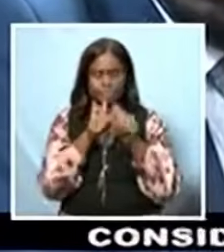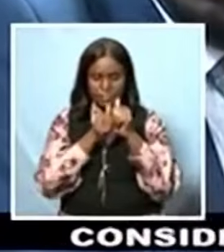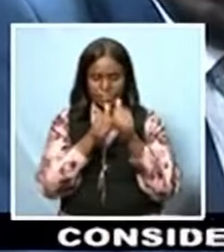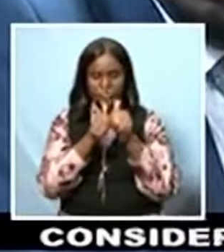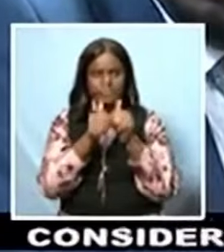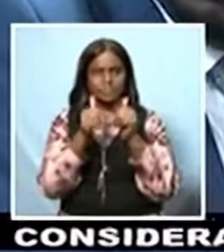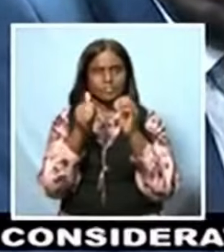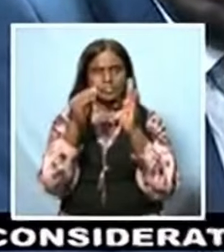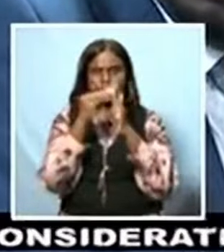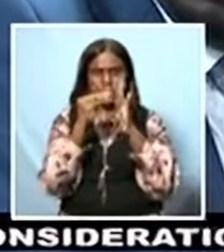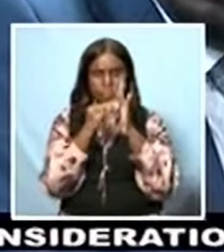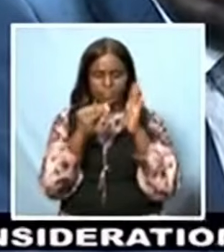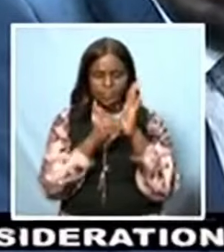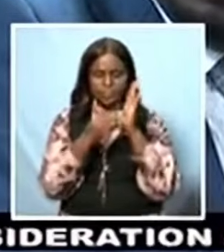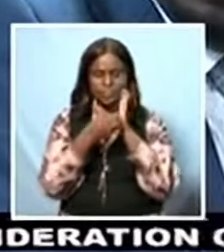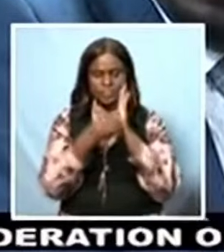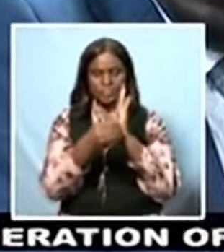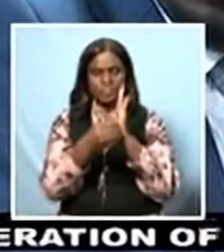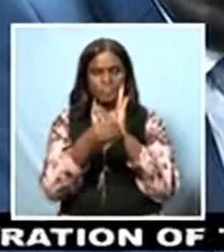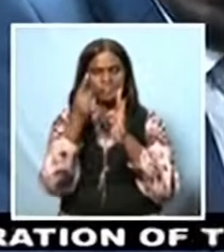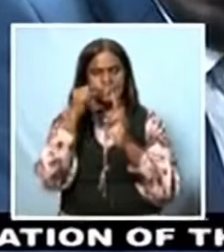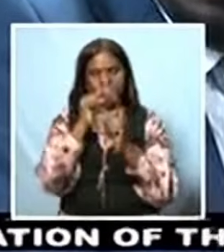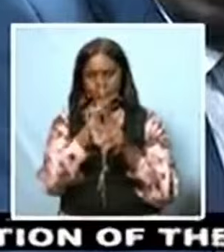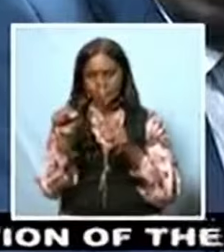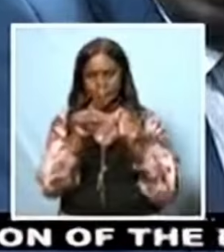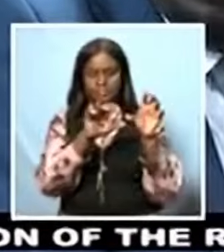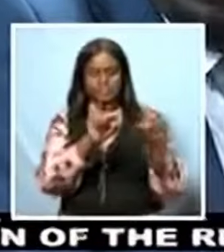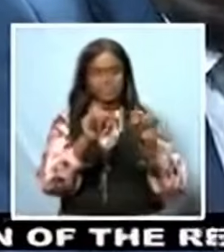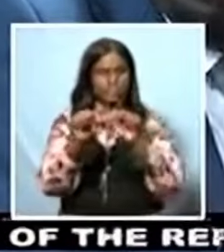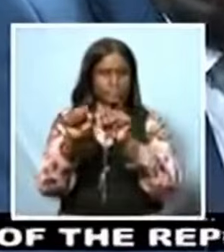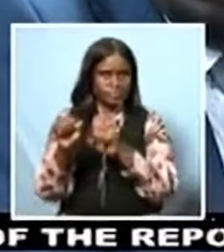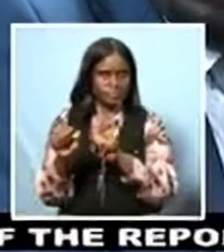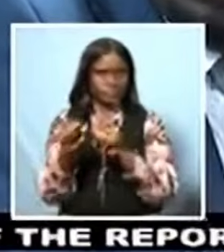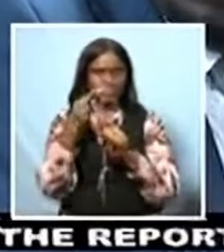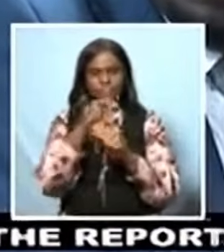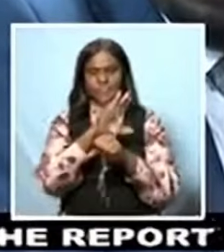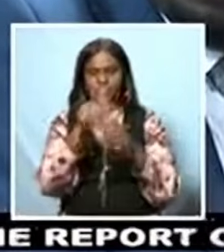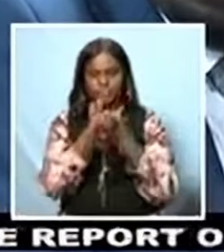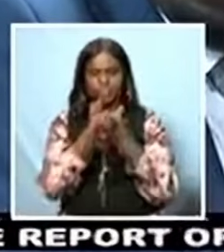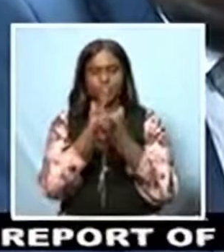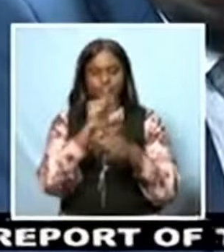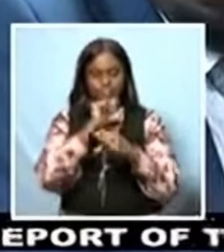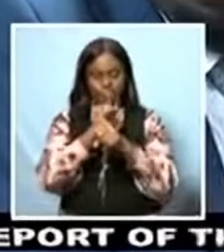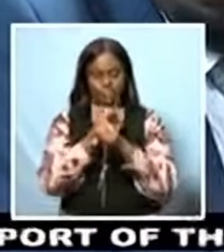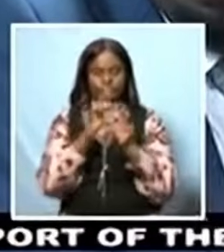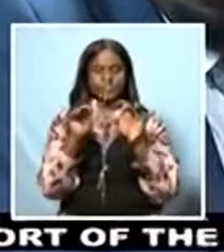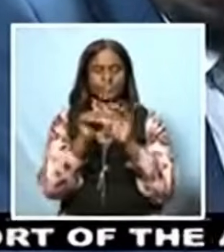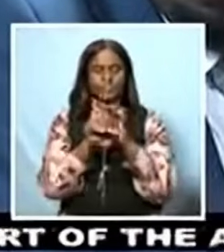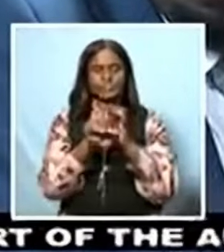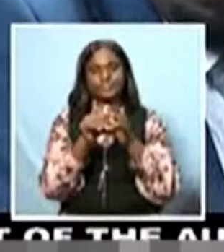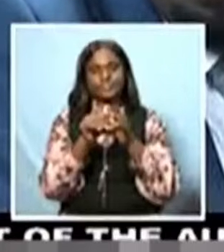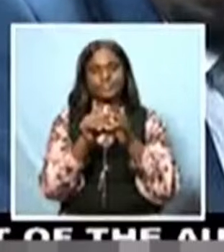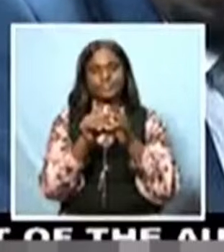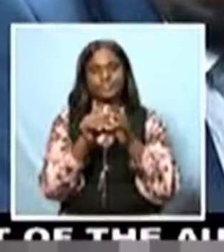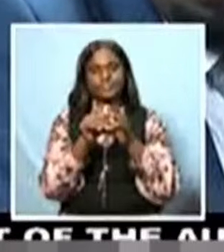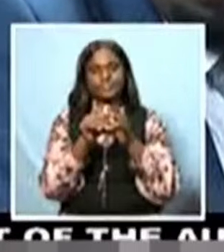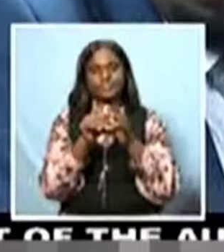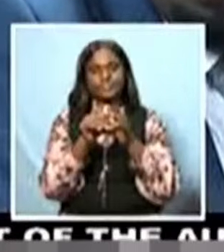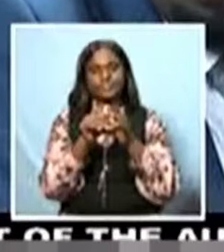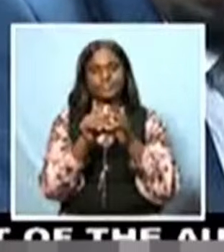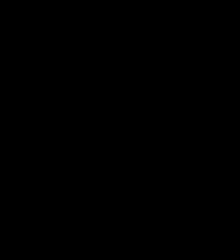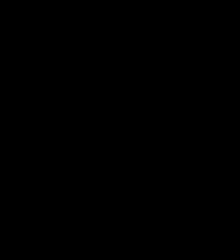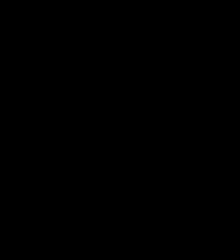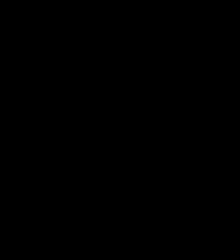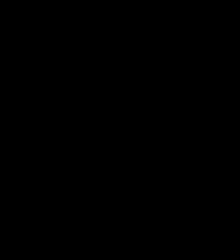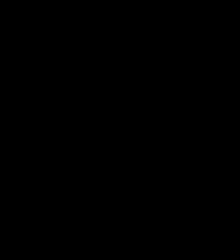prescribed guidelines for the confirmation of workers on probation, because according to the